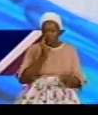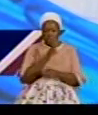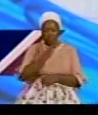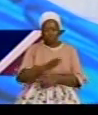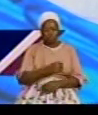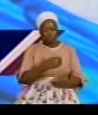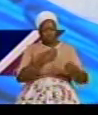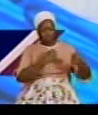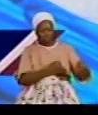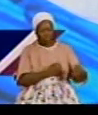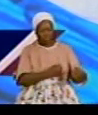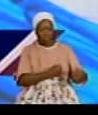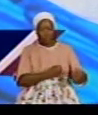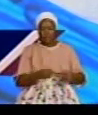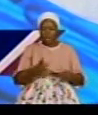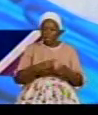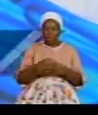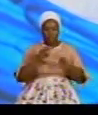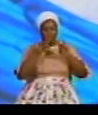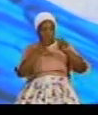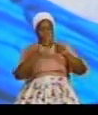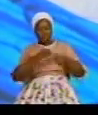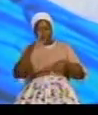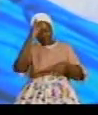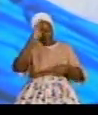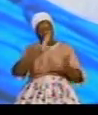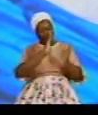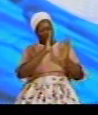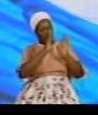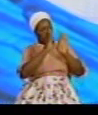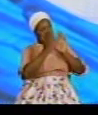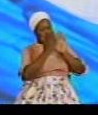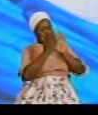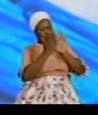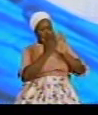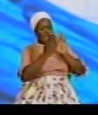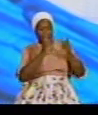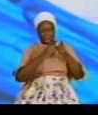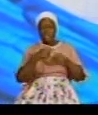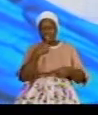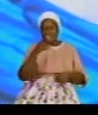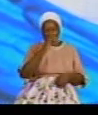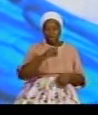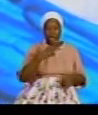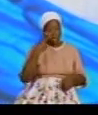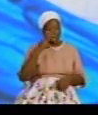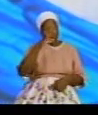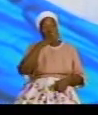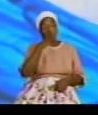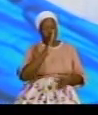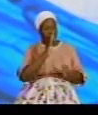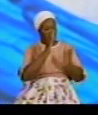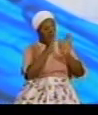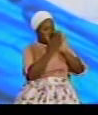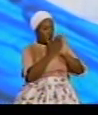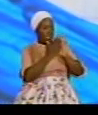father face to face and tell him. And look at mommy face to face and tell